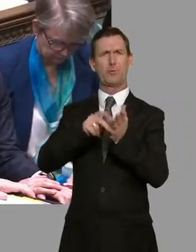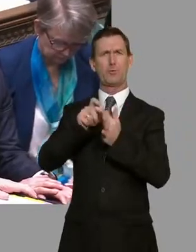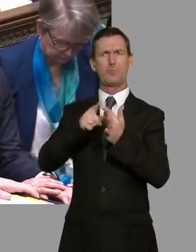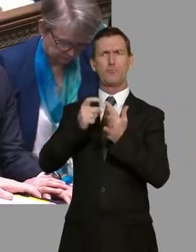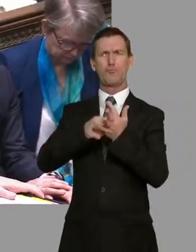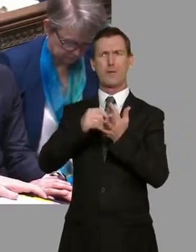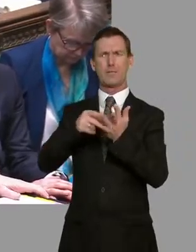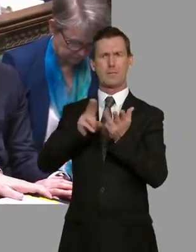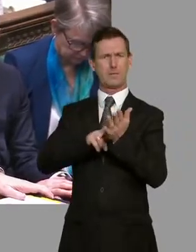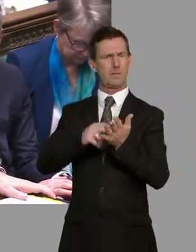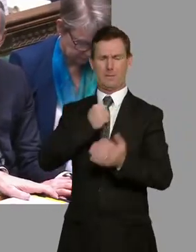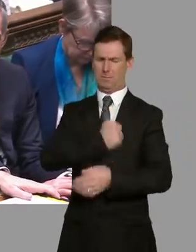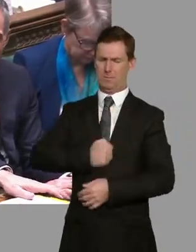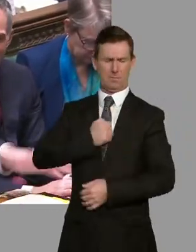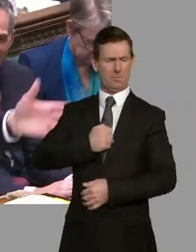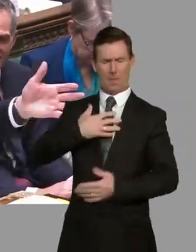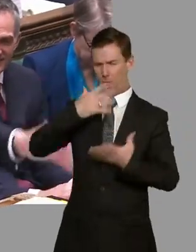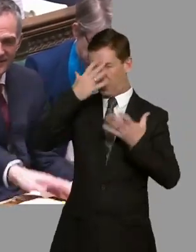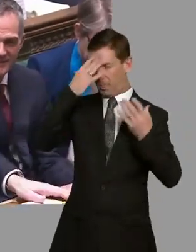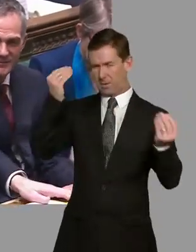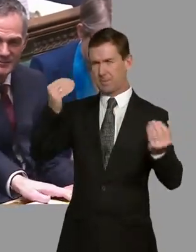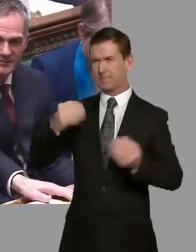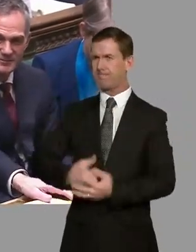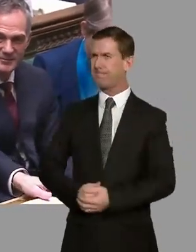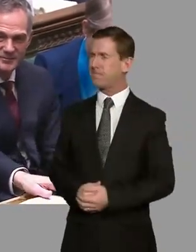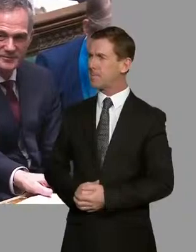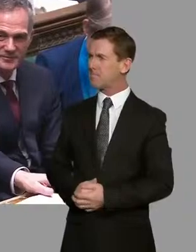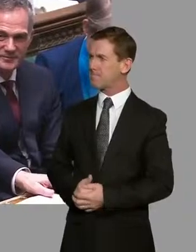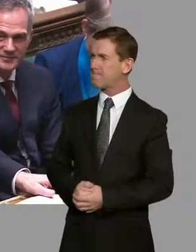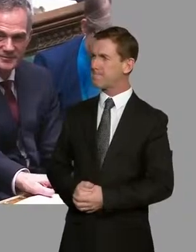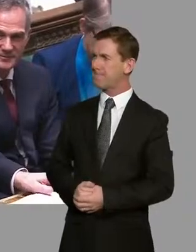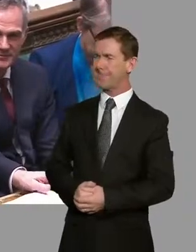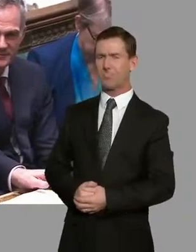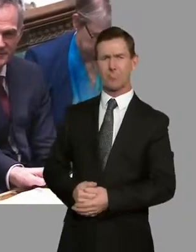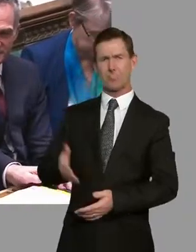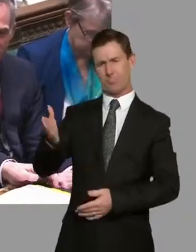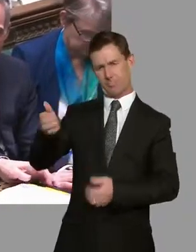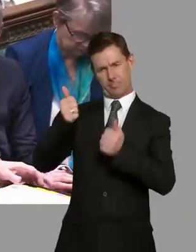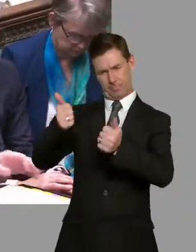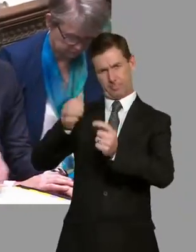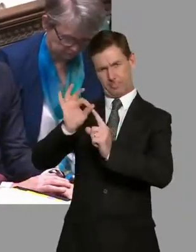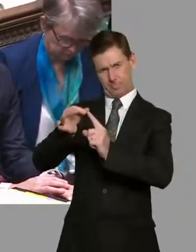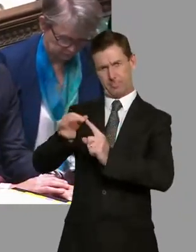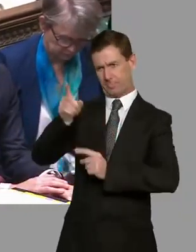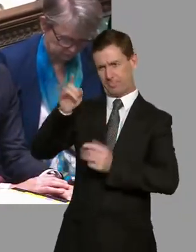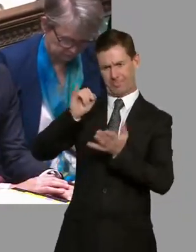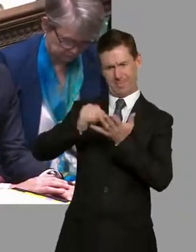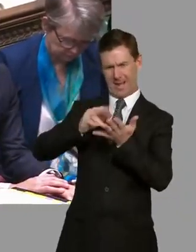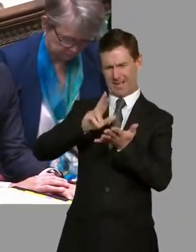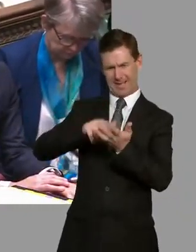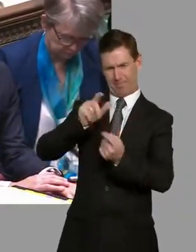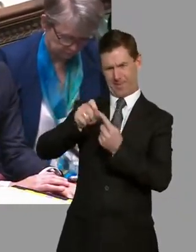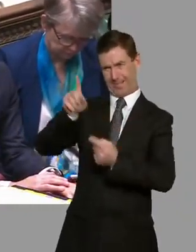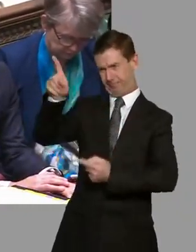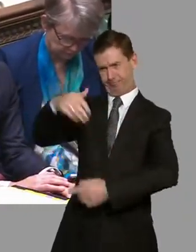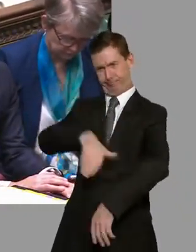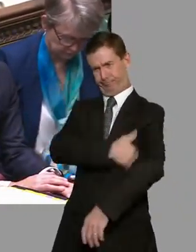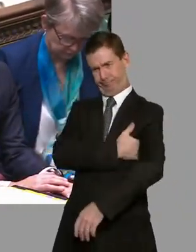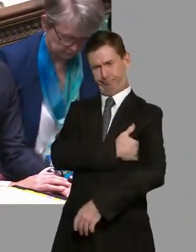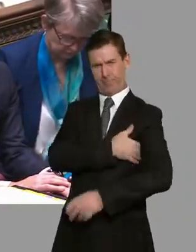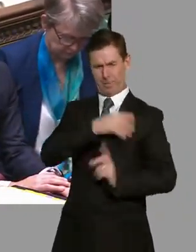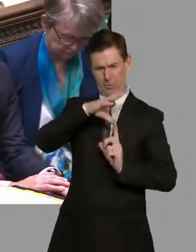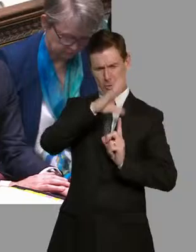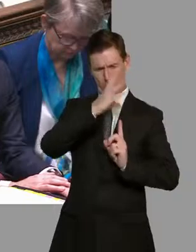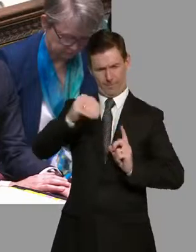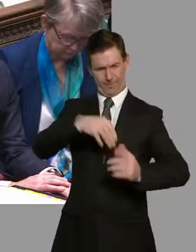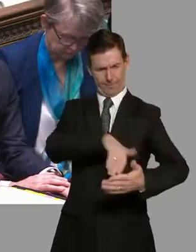raises the point about the failure of the SNP and the legacy of the Tories, and I'm proud that this Labour government delivered the largest budget